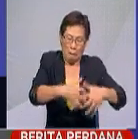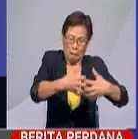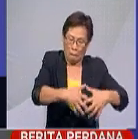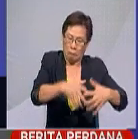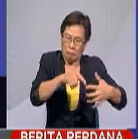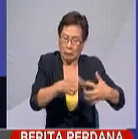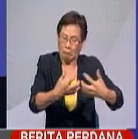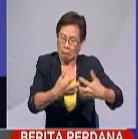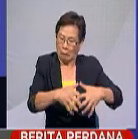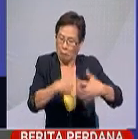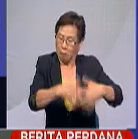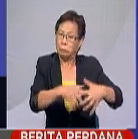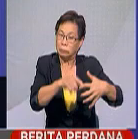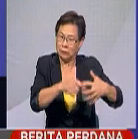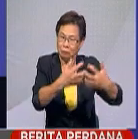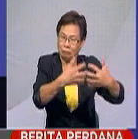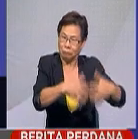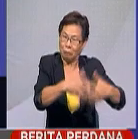to be the avenue for